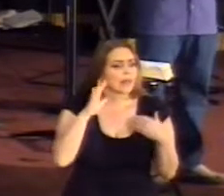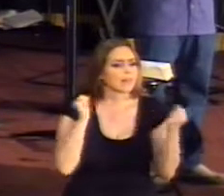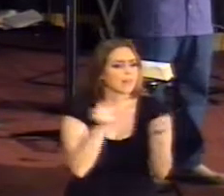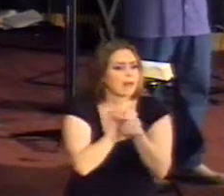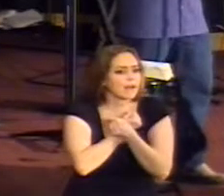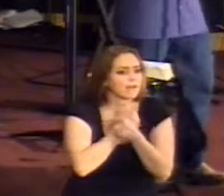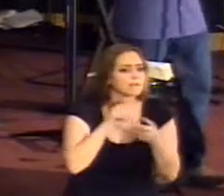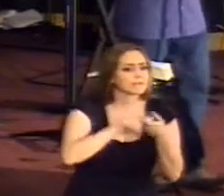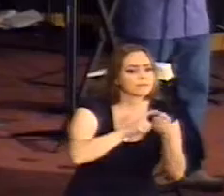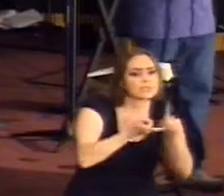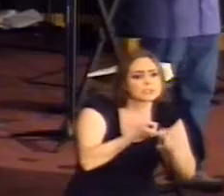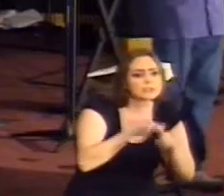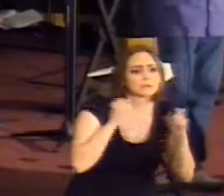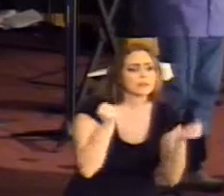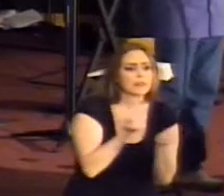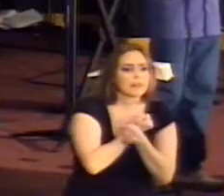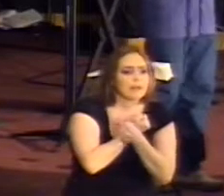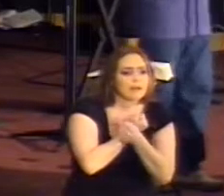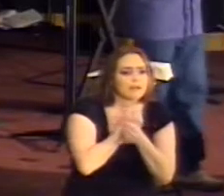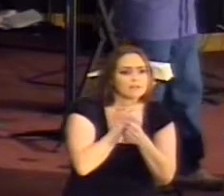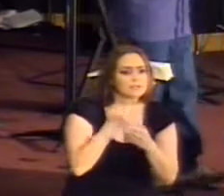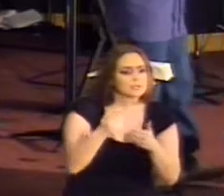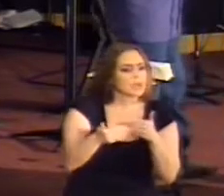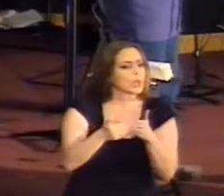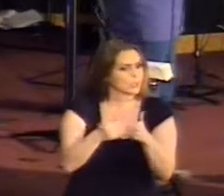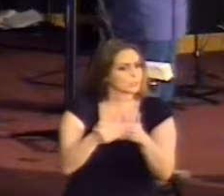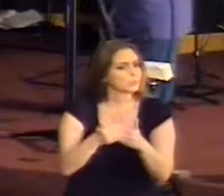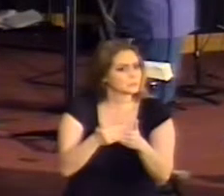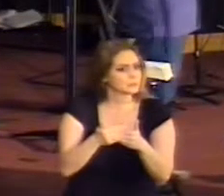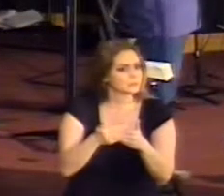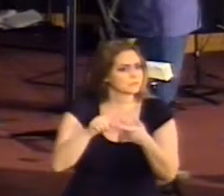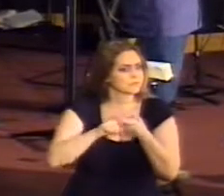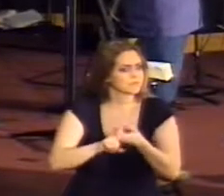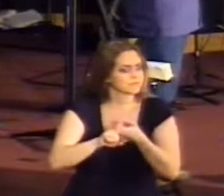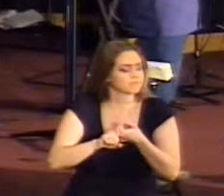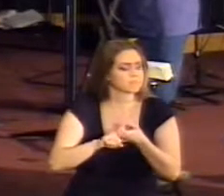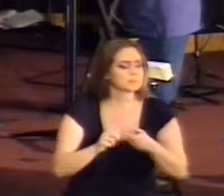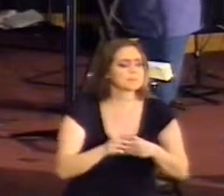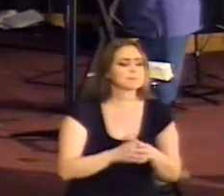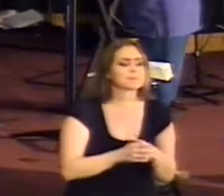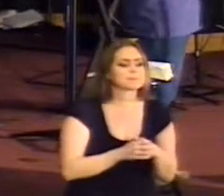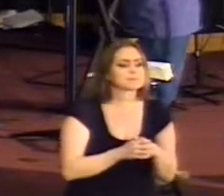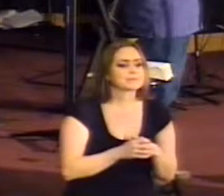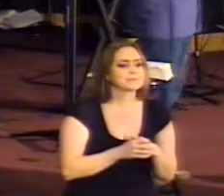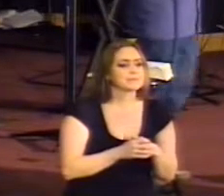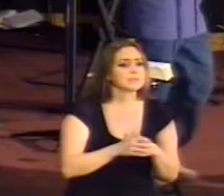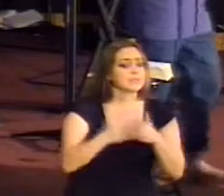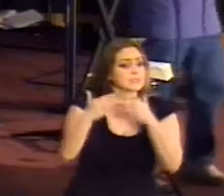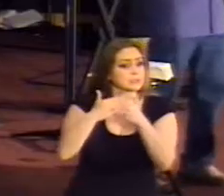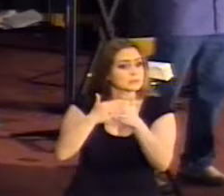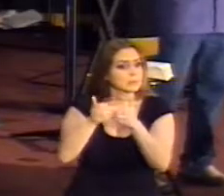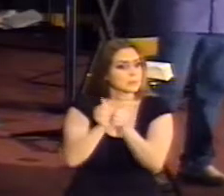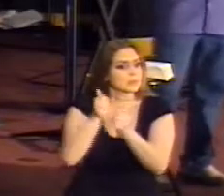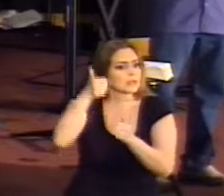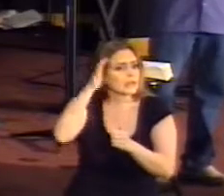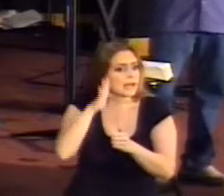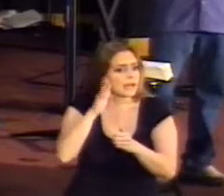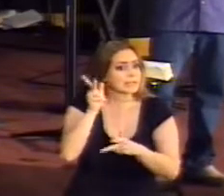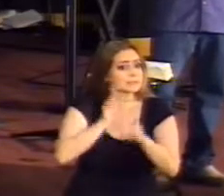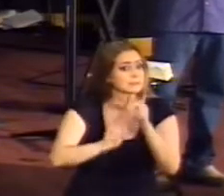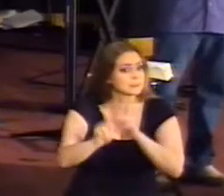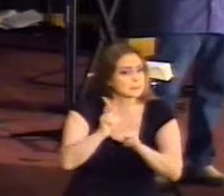friendship love that makes us close. So my fondest memories is because of that closeness with God and closeness with his people, but also